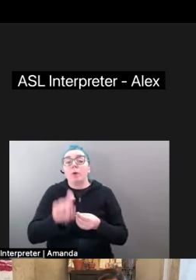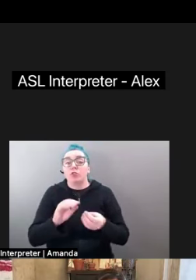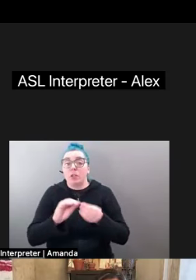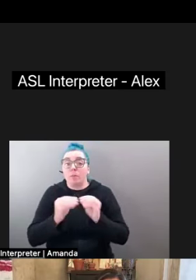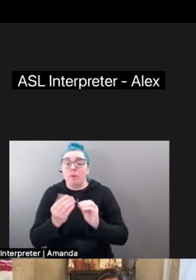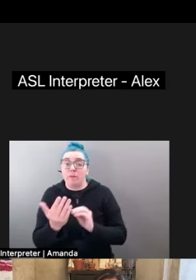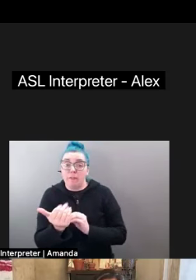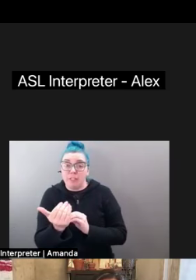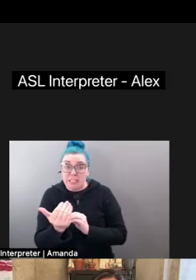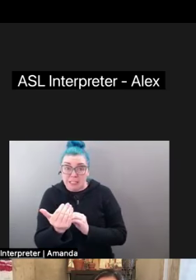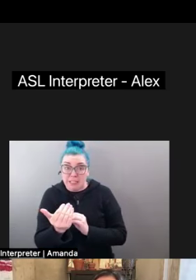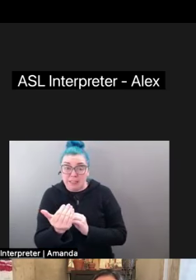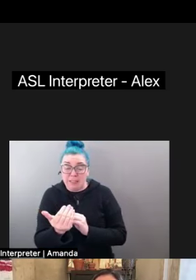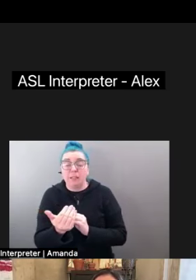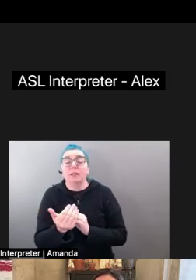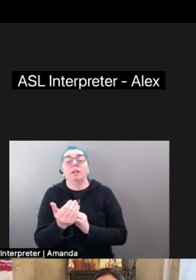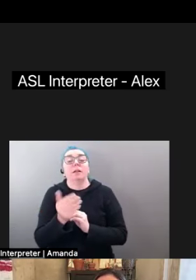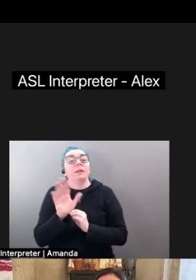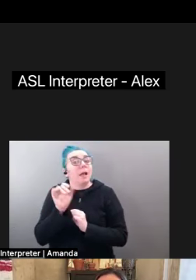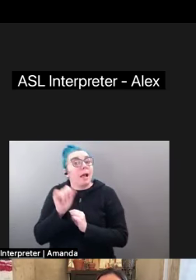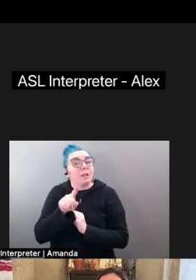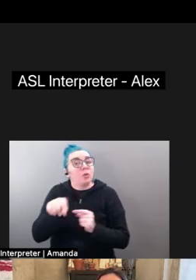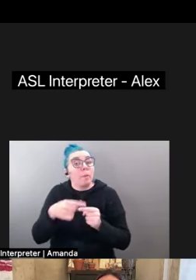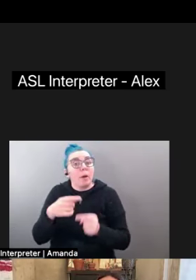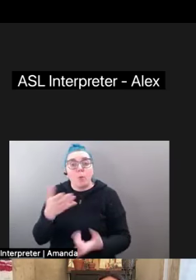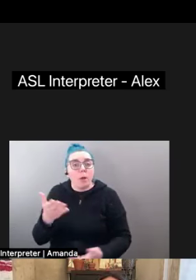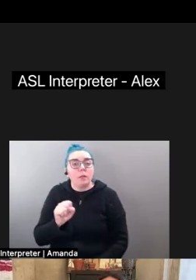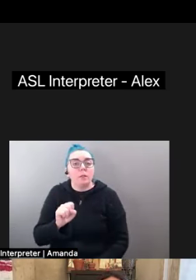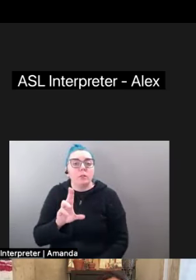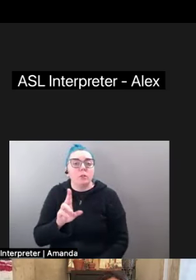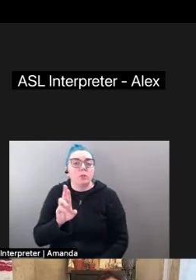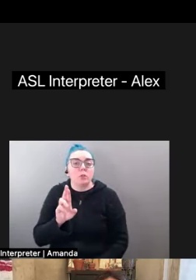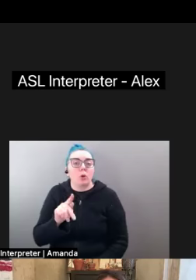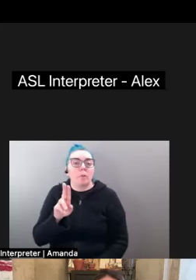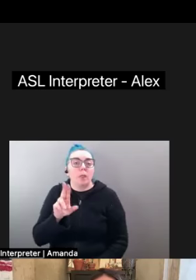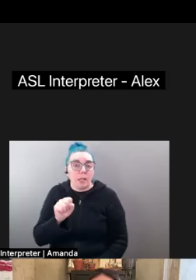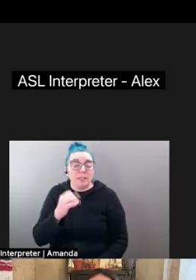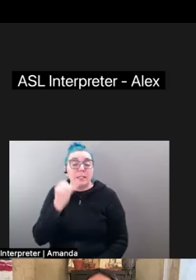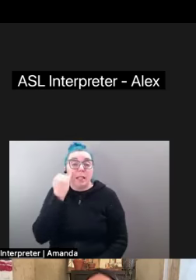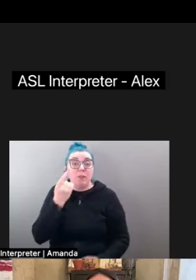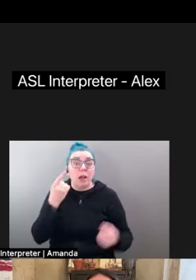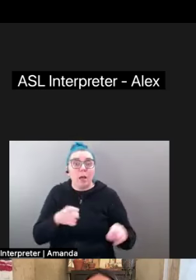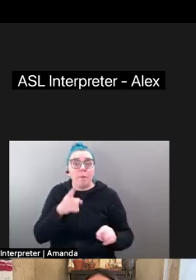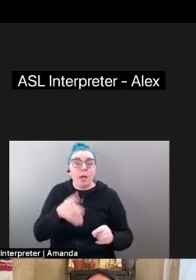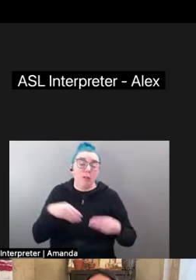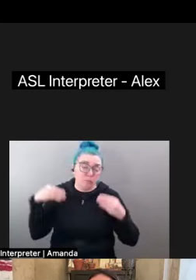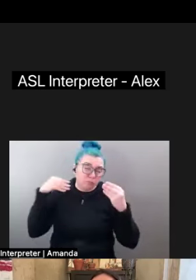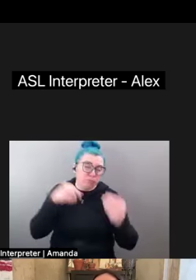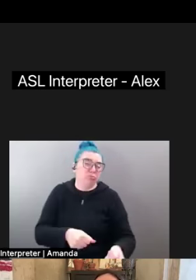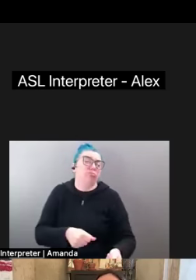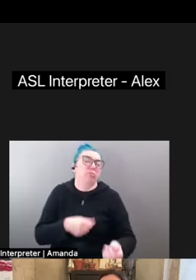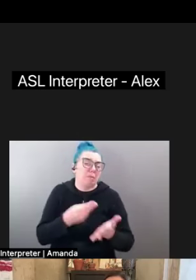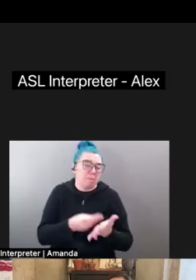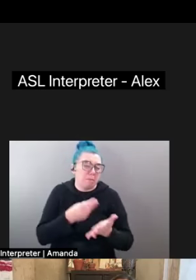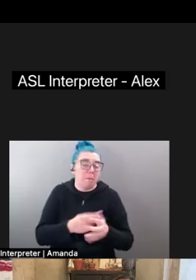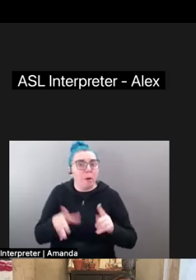accumulated surpluses or deficits. This is relevant to the established festival stream. So we're looking at if you